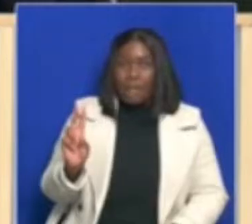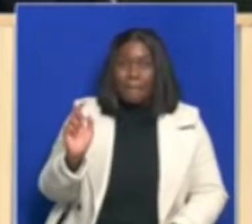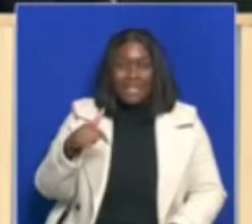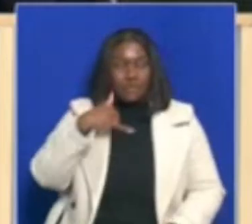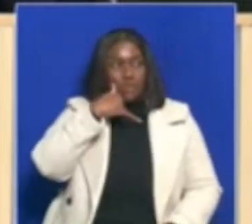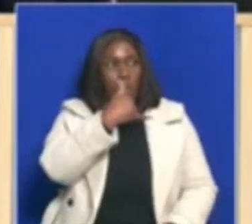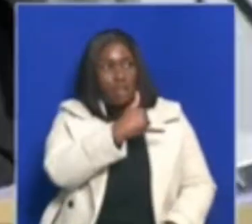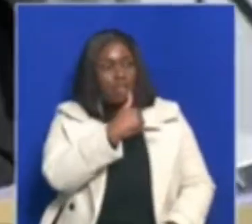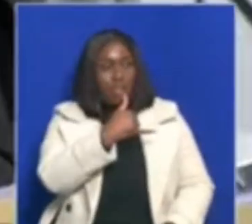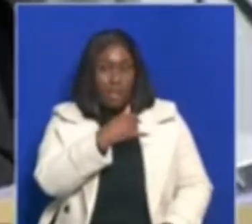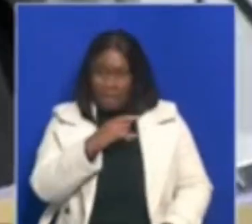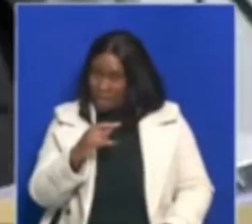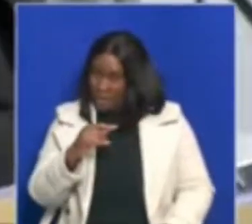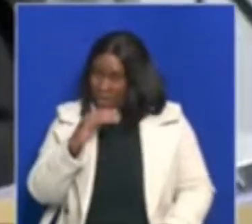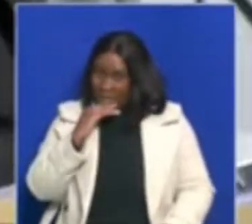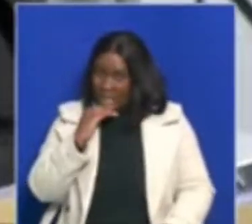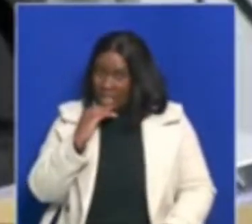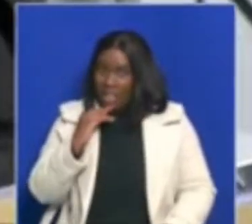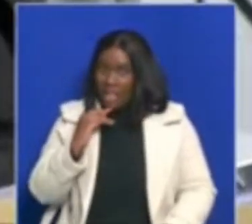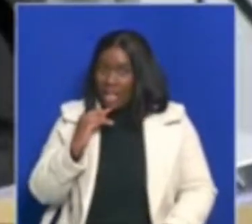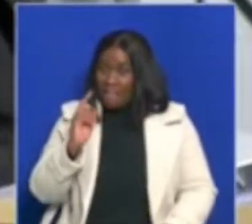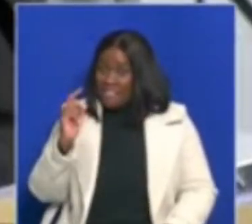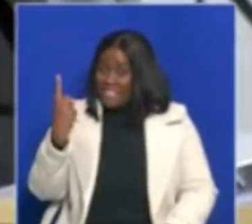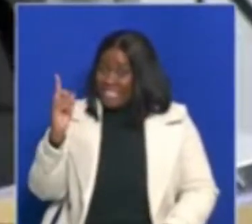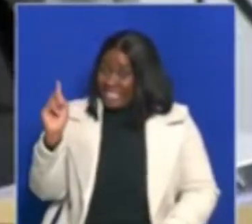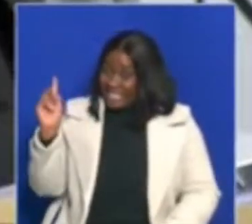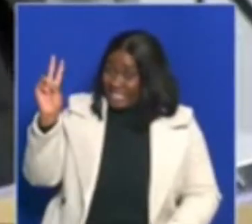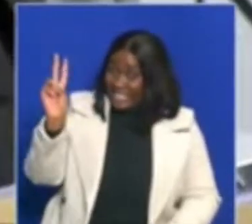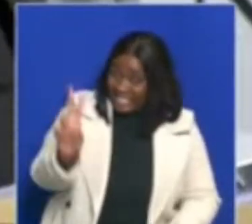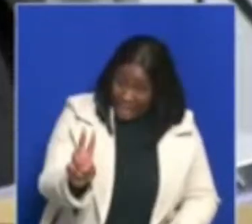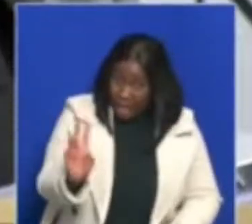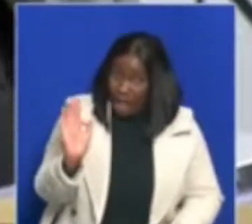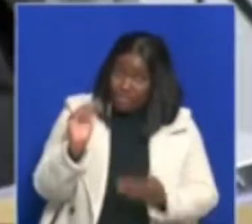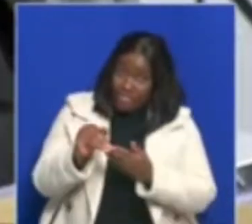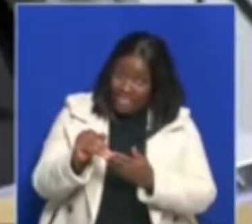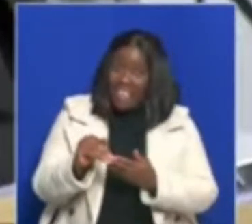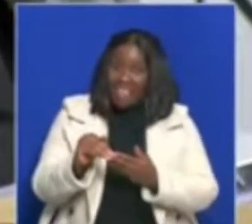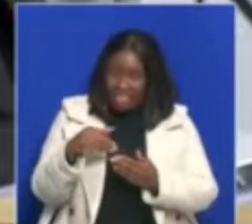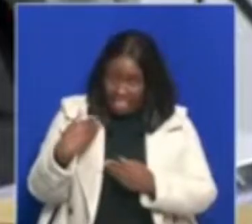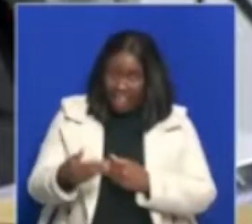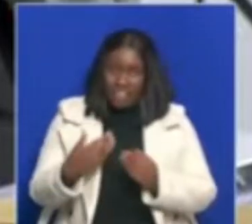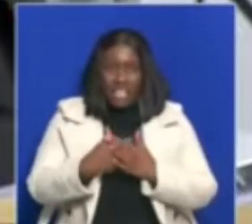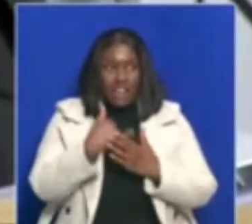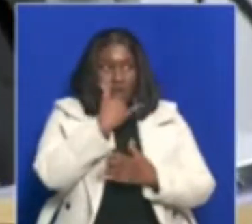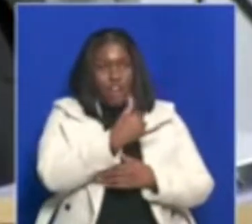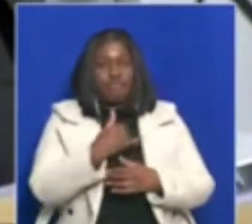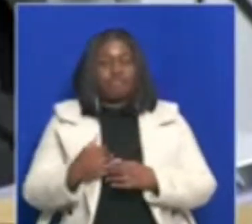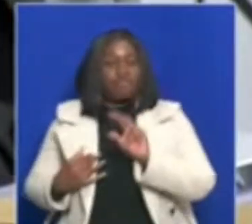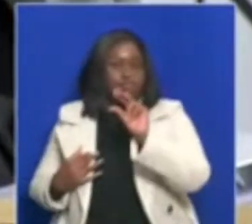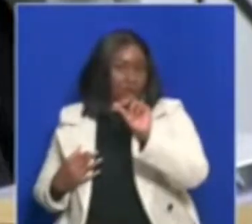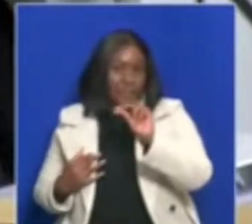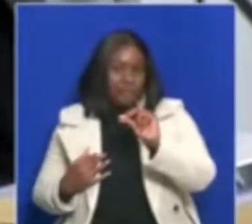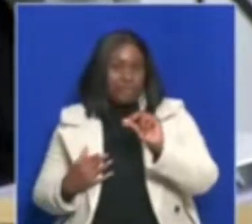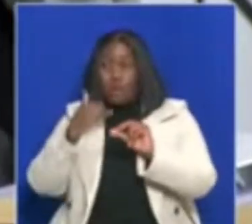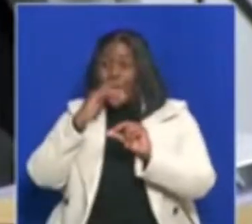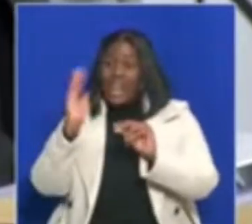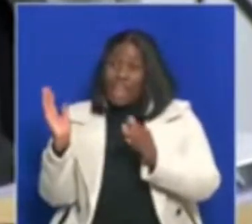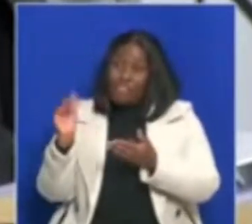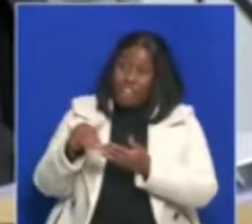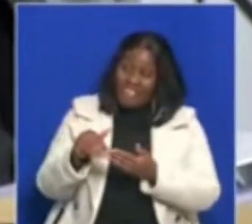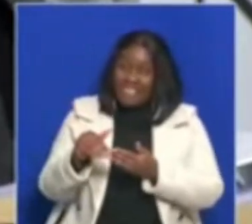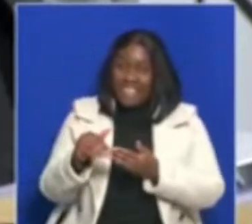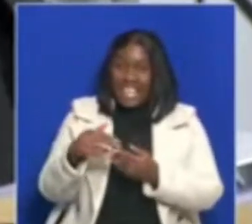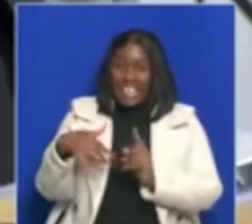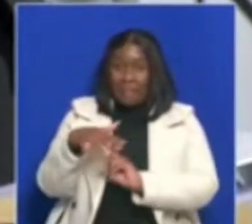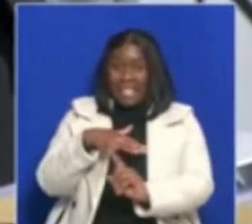scene? No, Commissioner, I just want to rephrase. Okay. In fact, they call us when they get to the scene. However, they are not